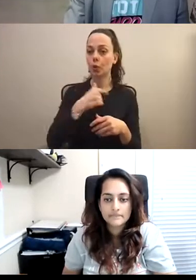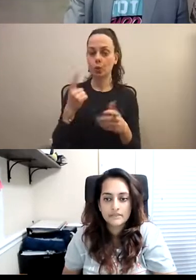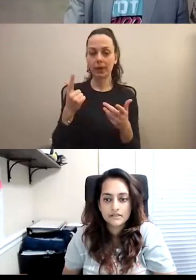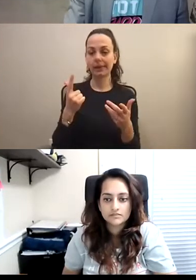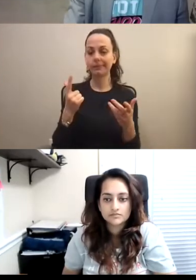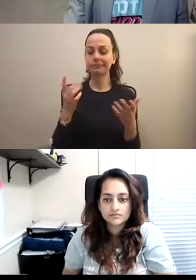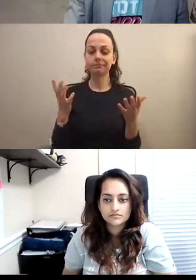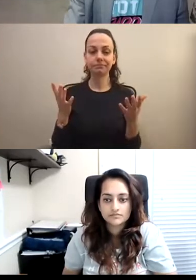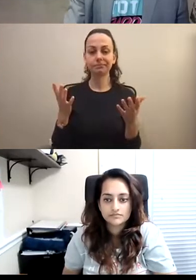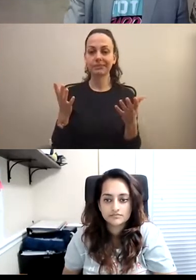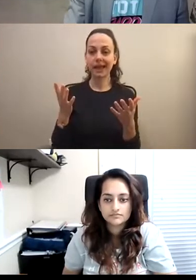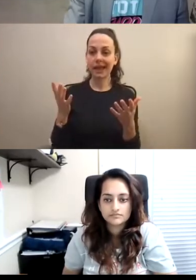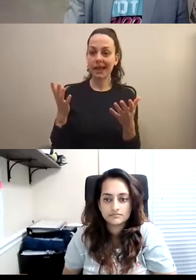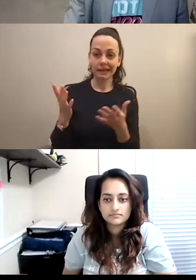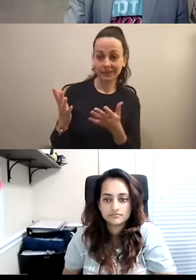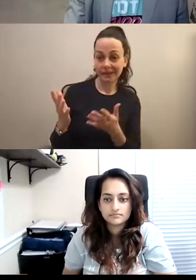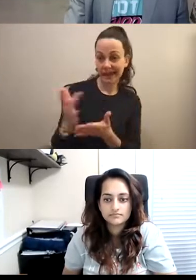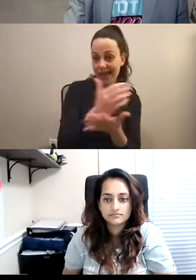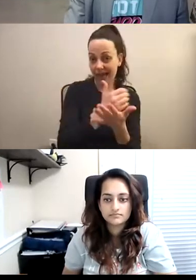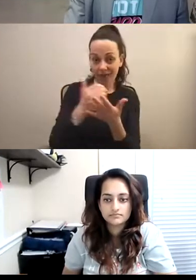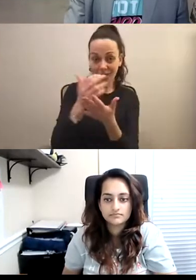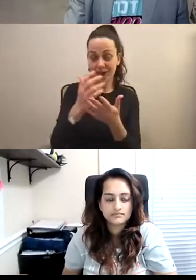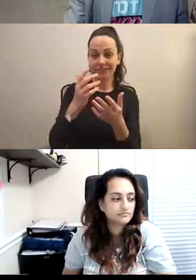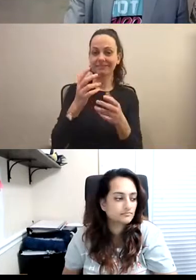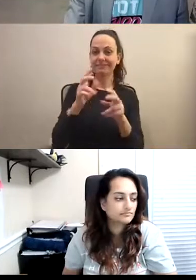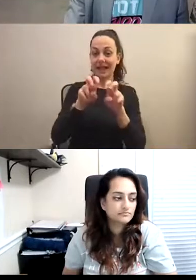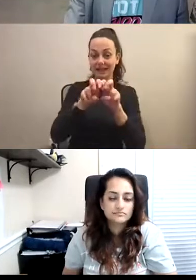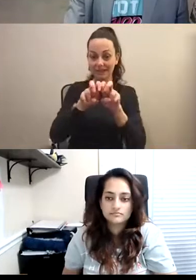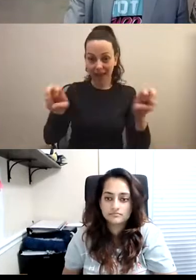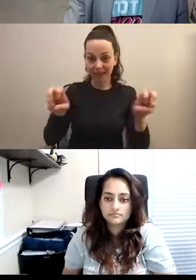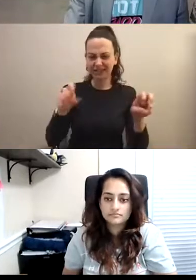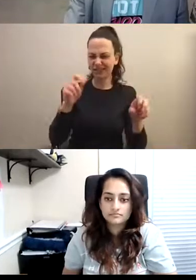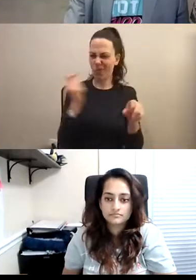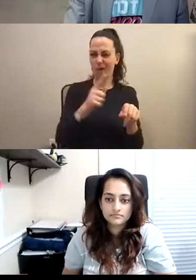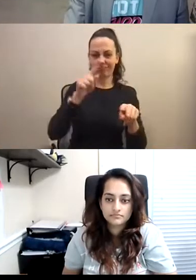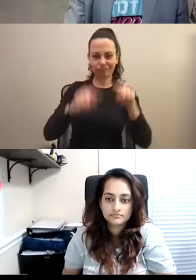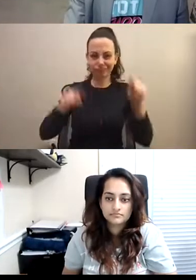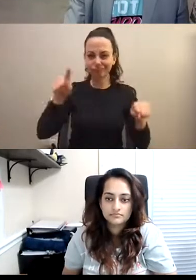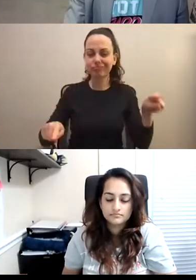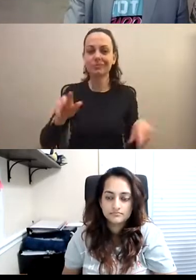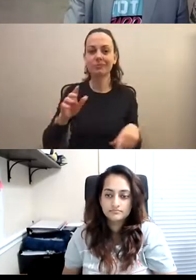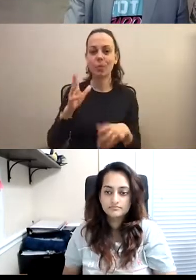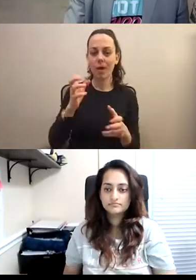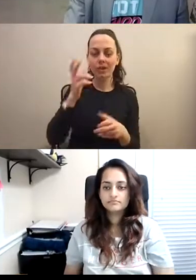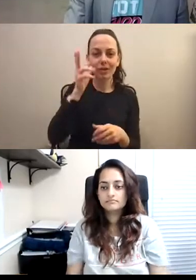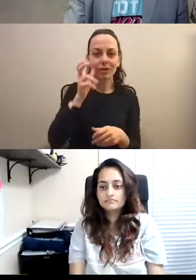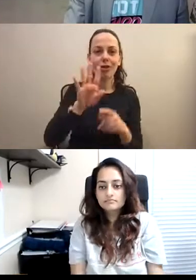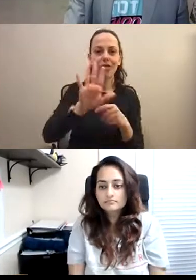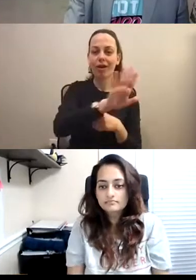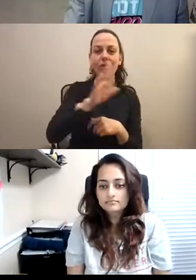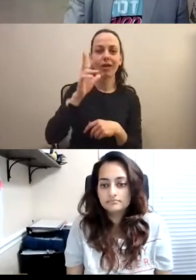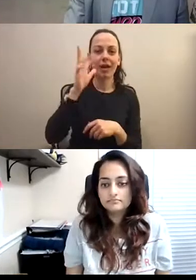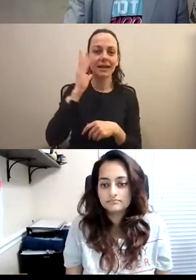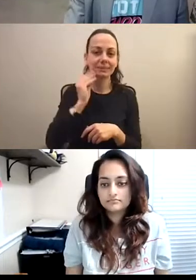a diverse group of panelists to share their experiences. We have